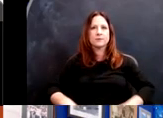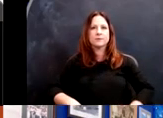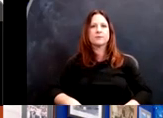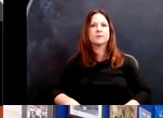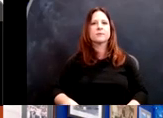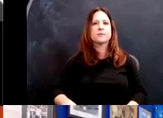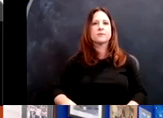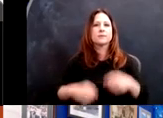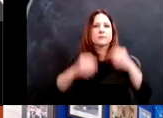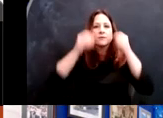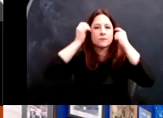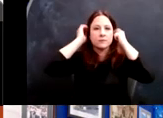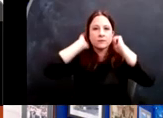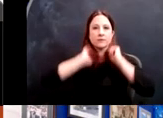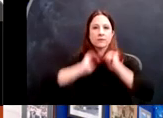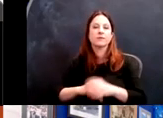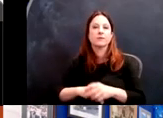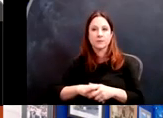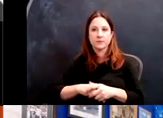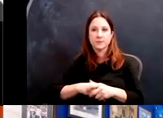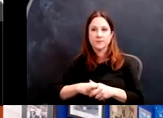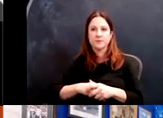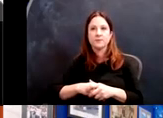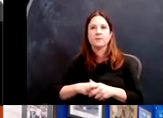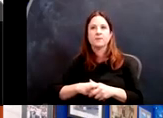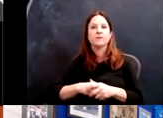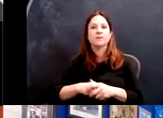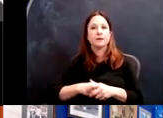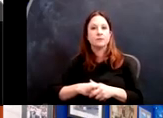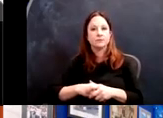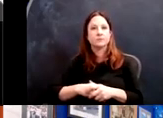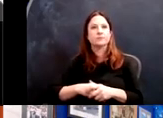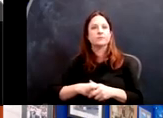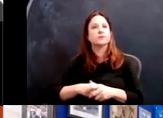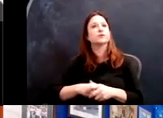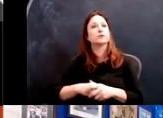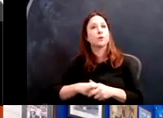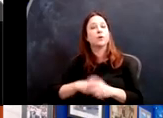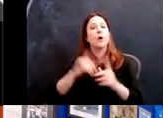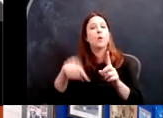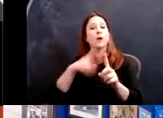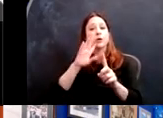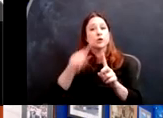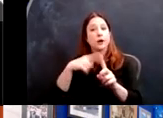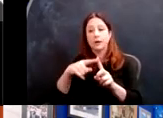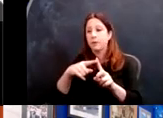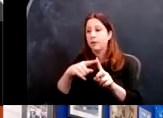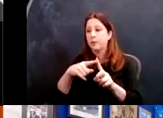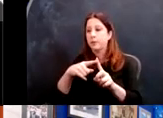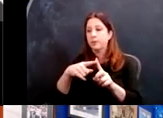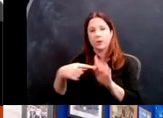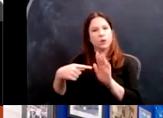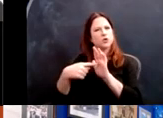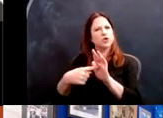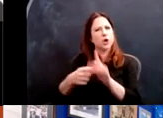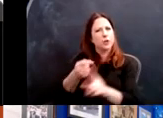Excellent, excellent. Thank you so much. So when you're talking about how do you show